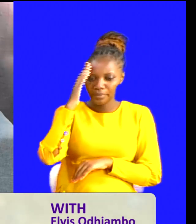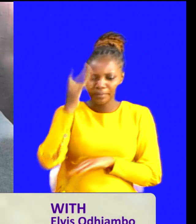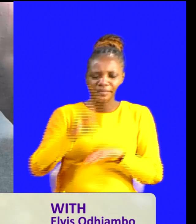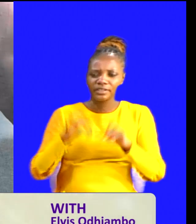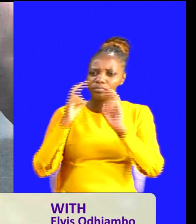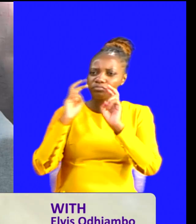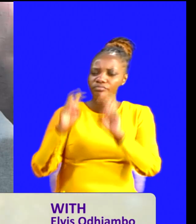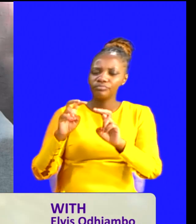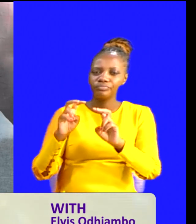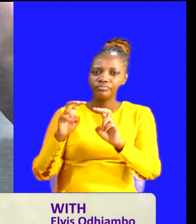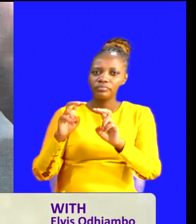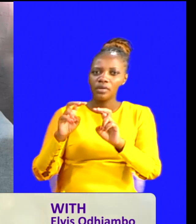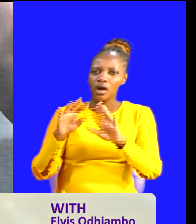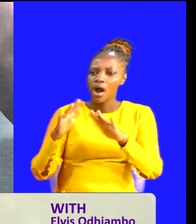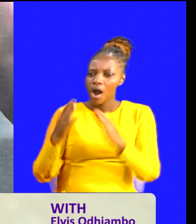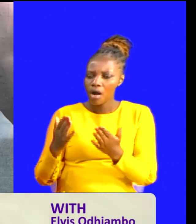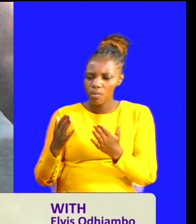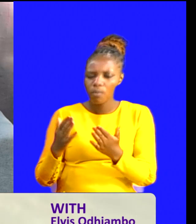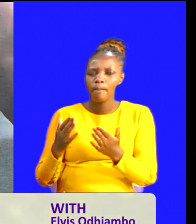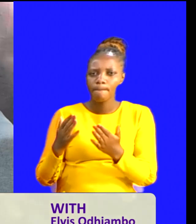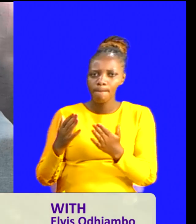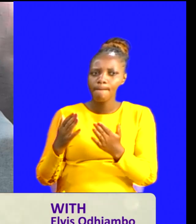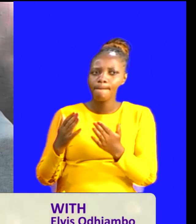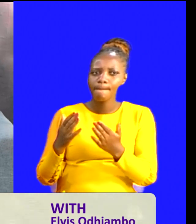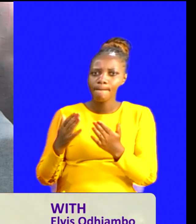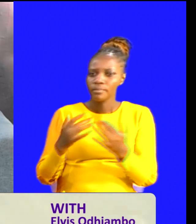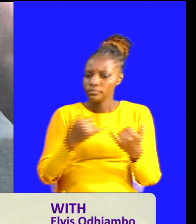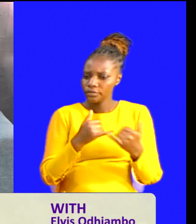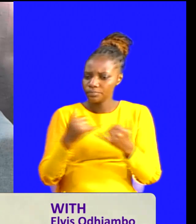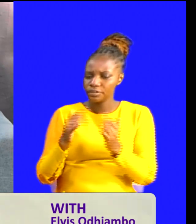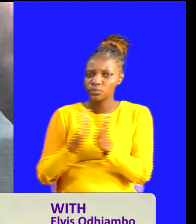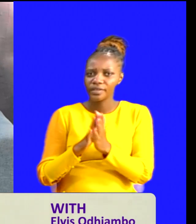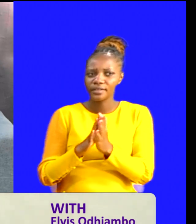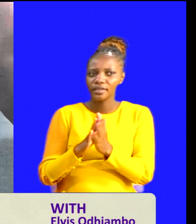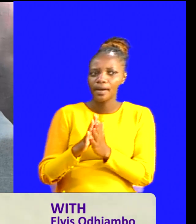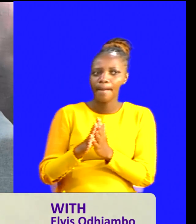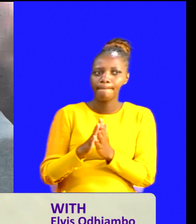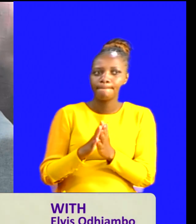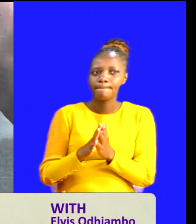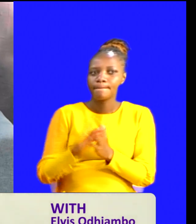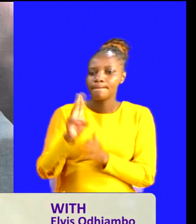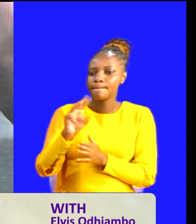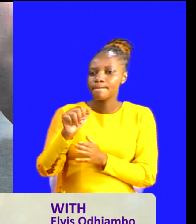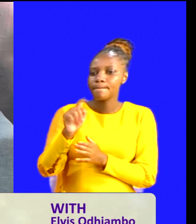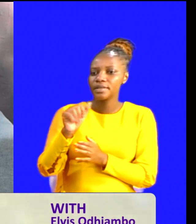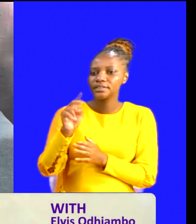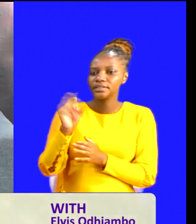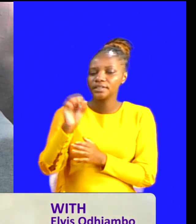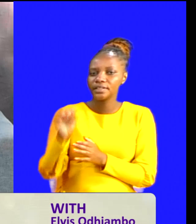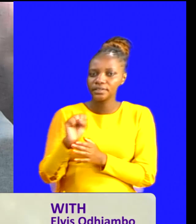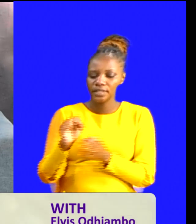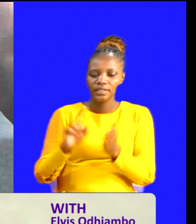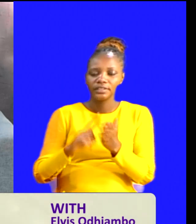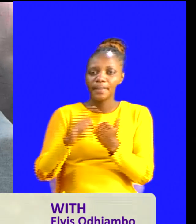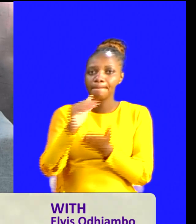at how he's playing alongside the likes of Martinez, working with the defense and the midfield